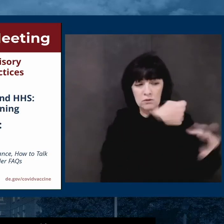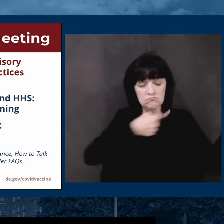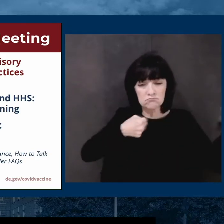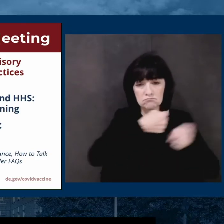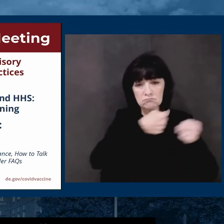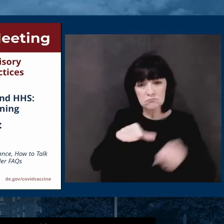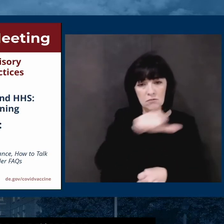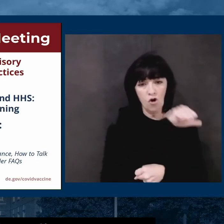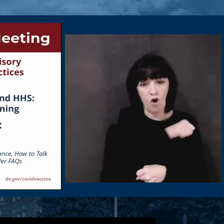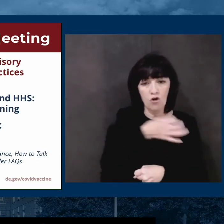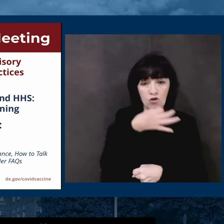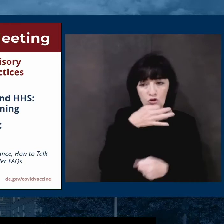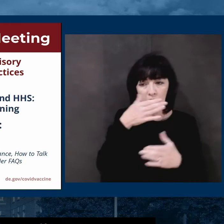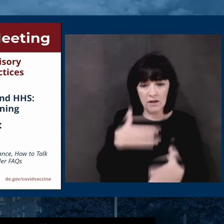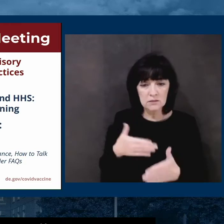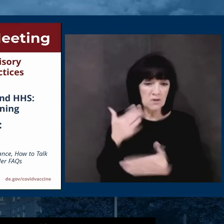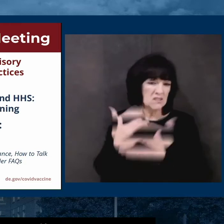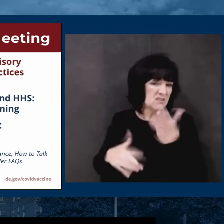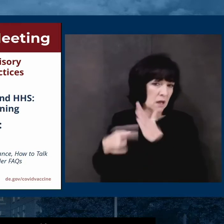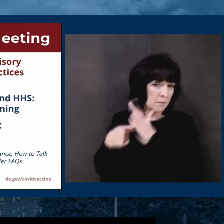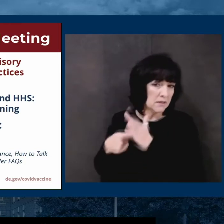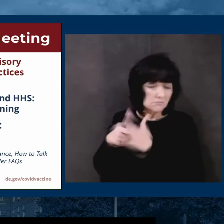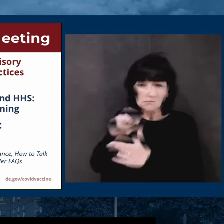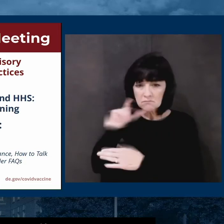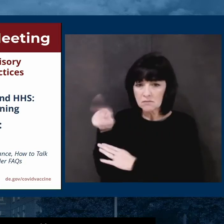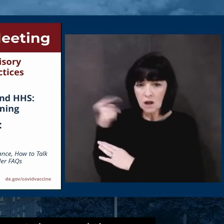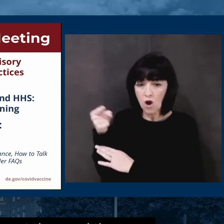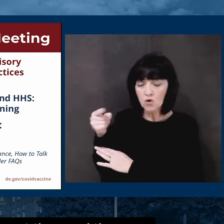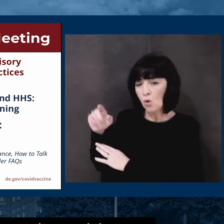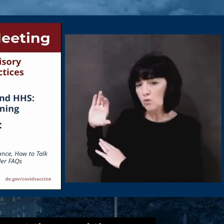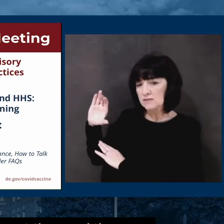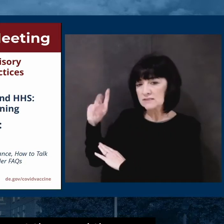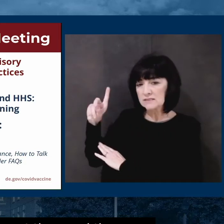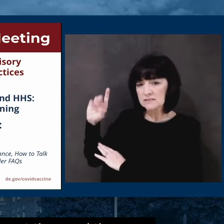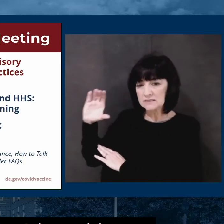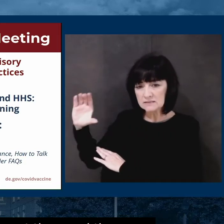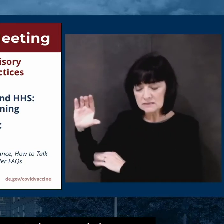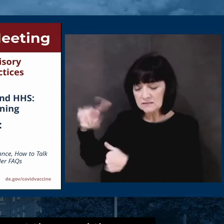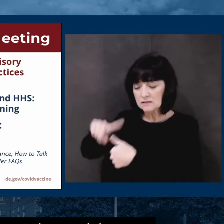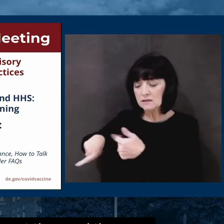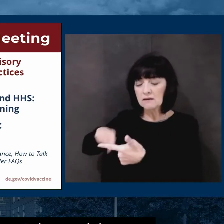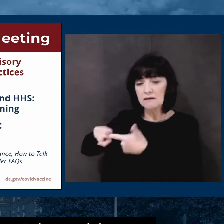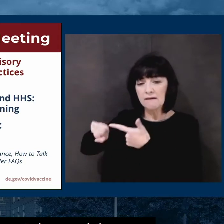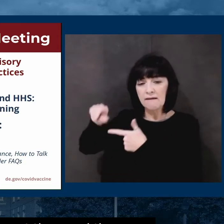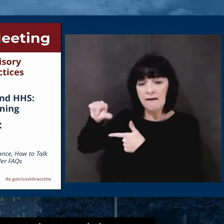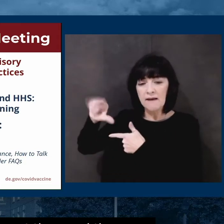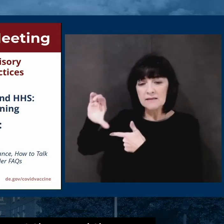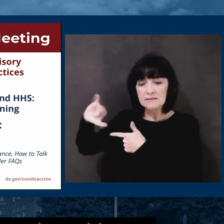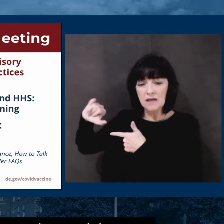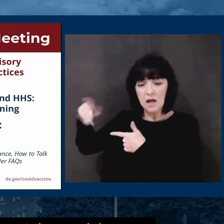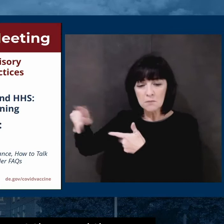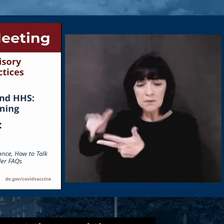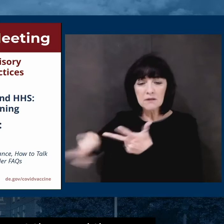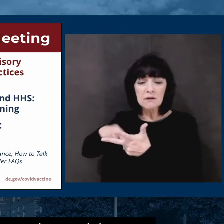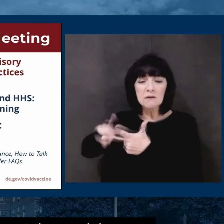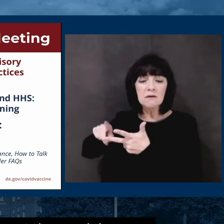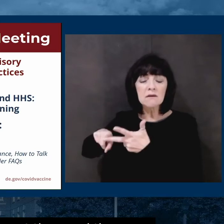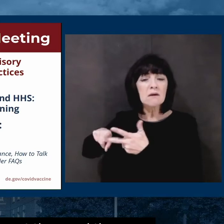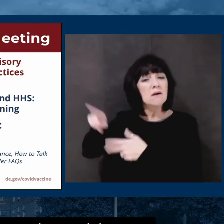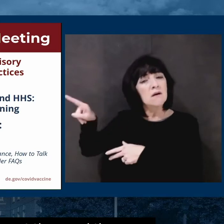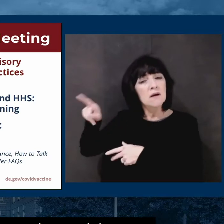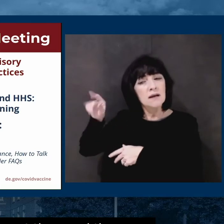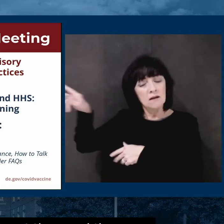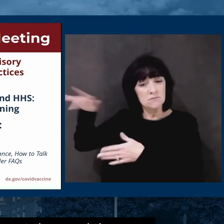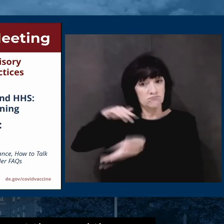would be not just the CDC, but ACIP, but also your Society for Healthcare Epidemiology of America, as well as the